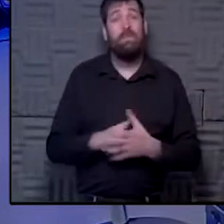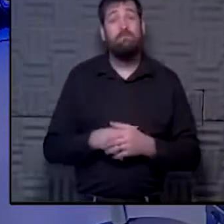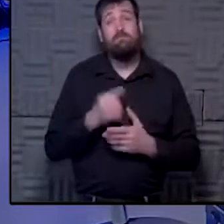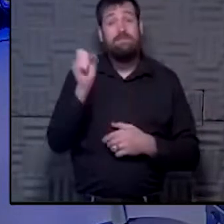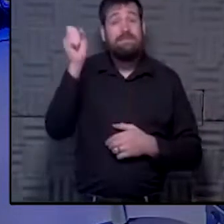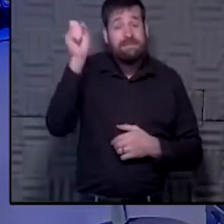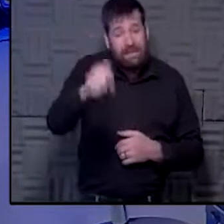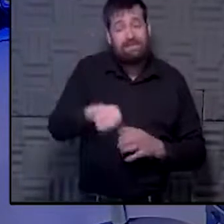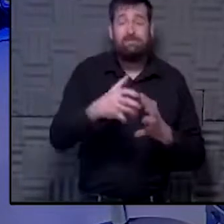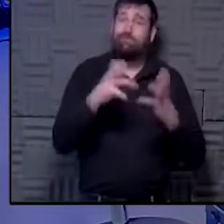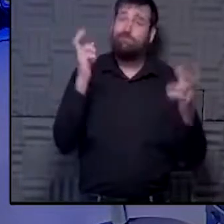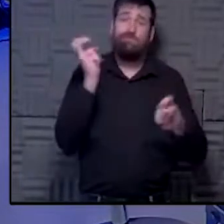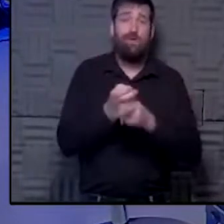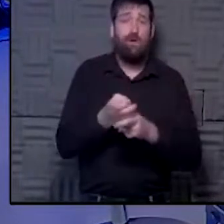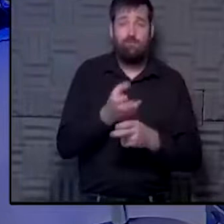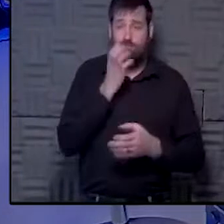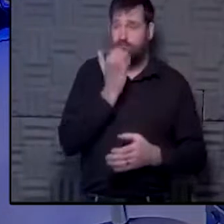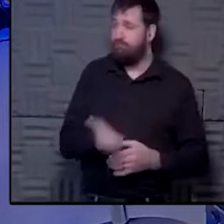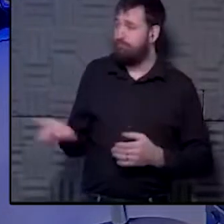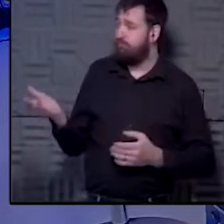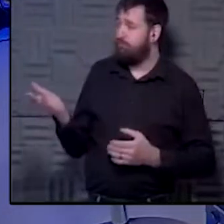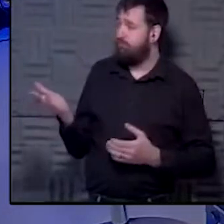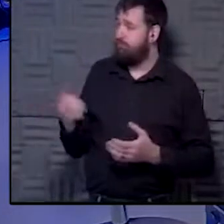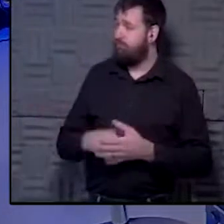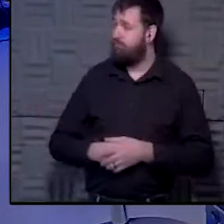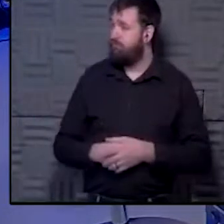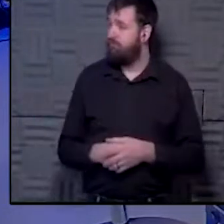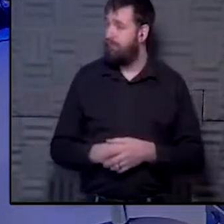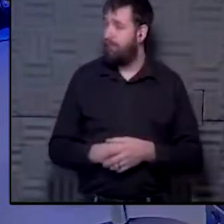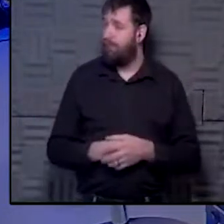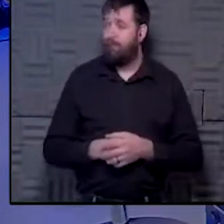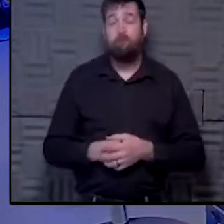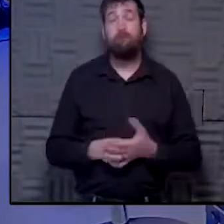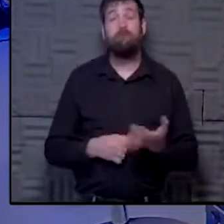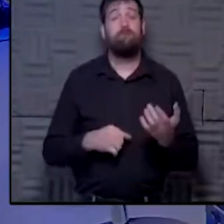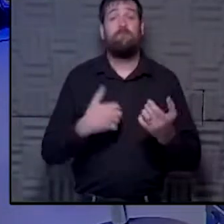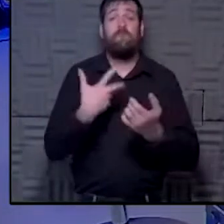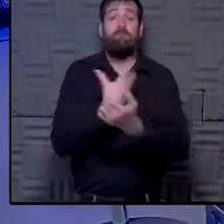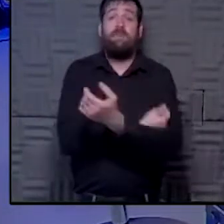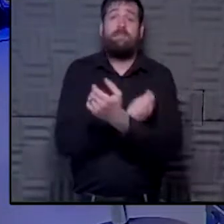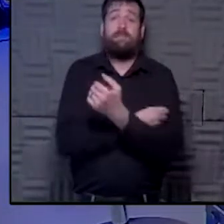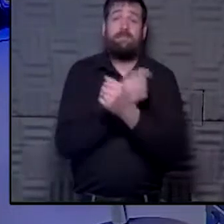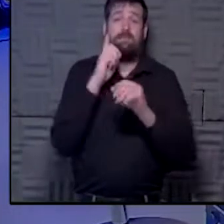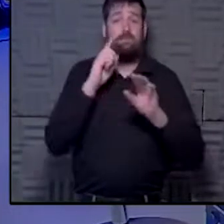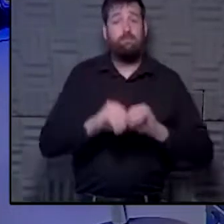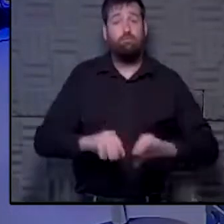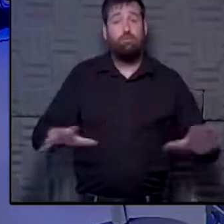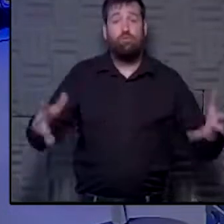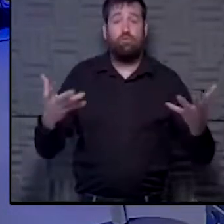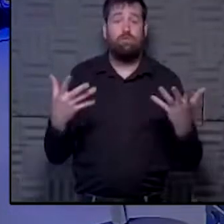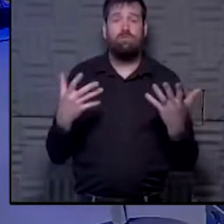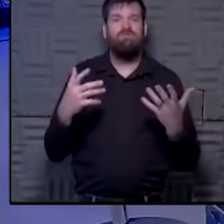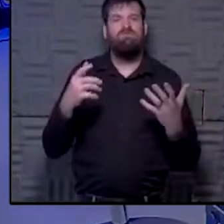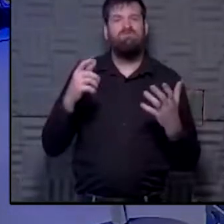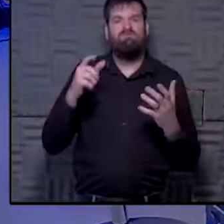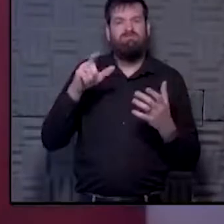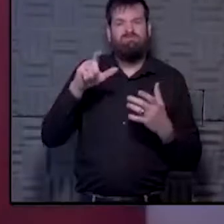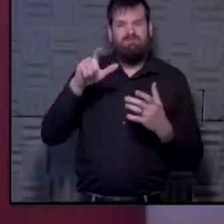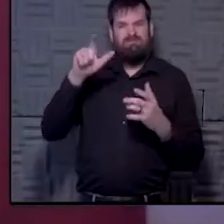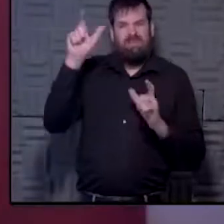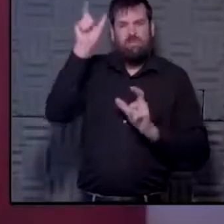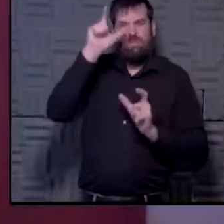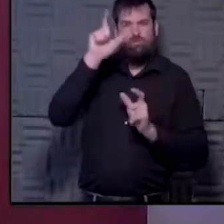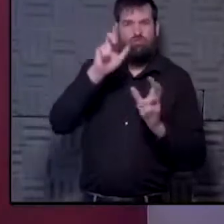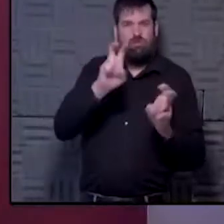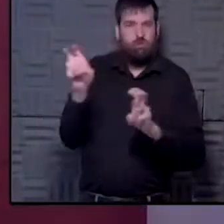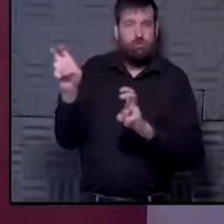and I'm going to turn to you right now. Talk to me. So vaccine distribution is a logistical issue, definitely.